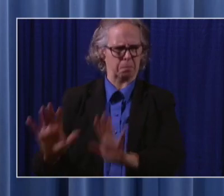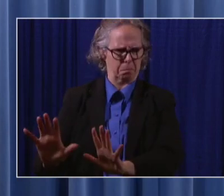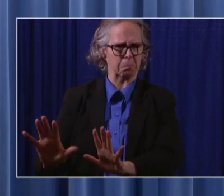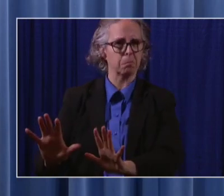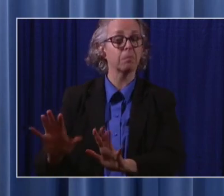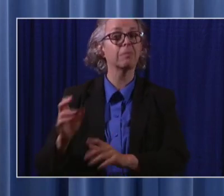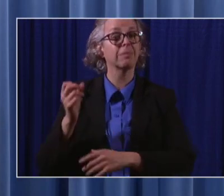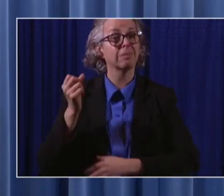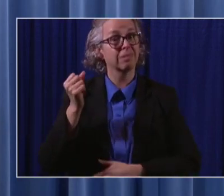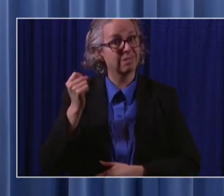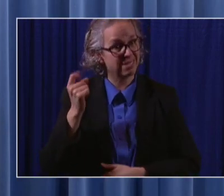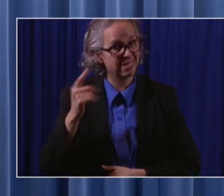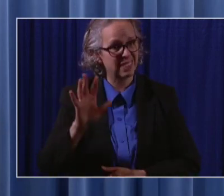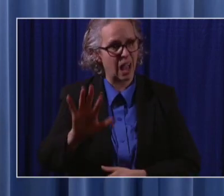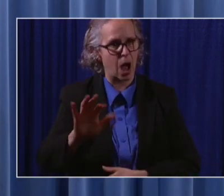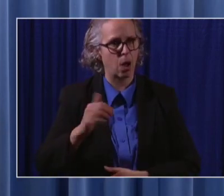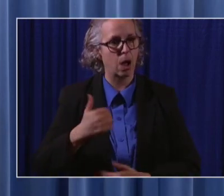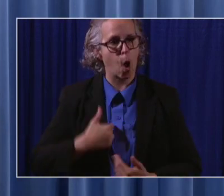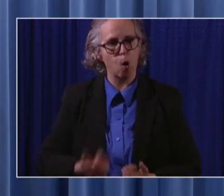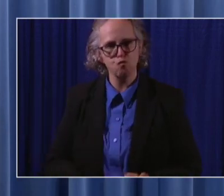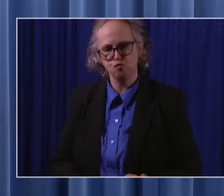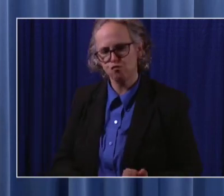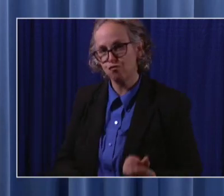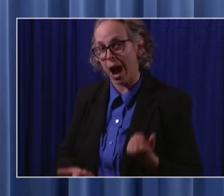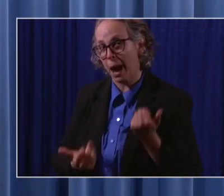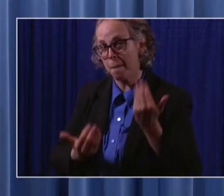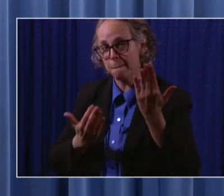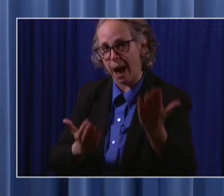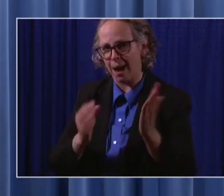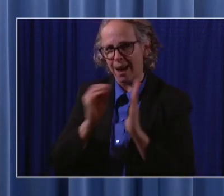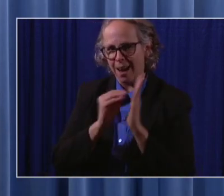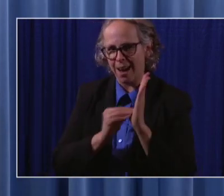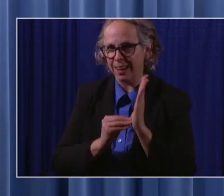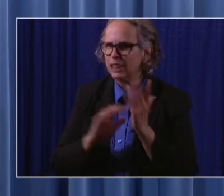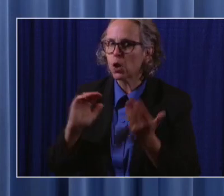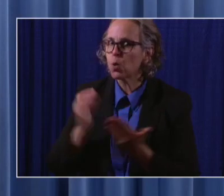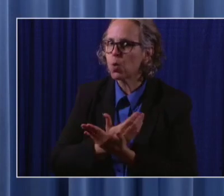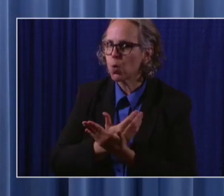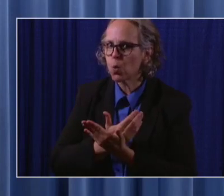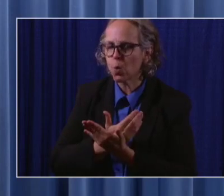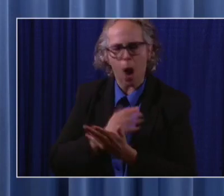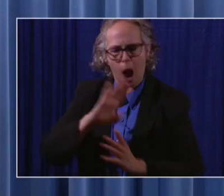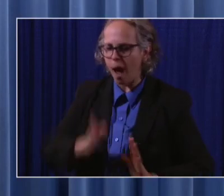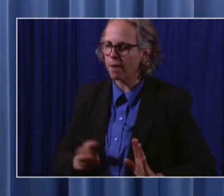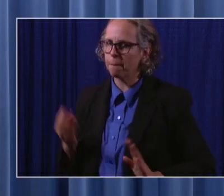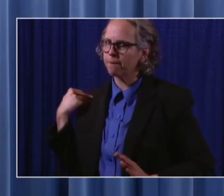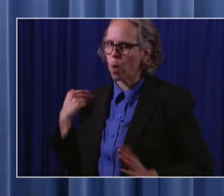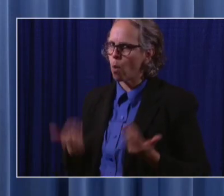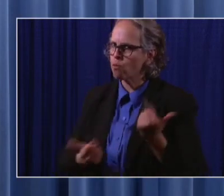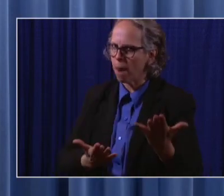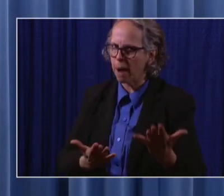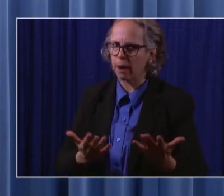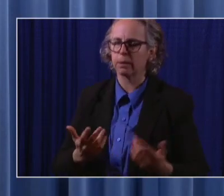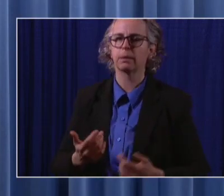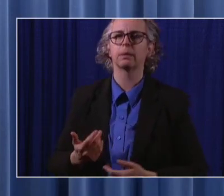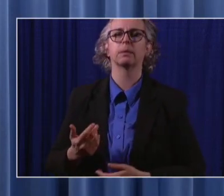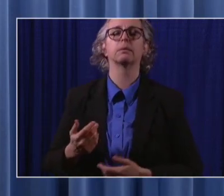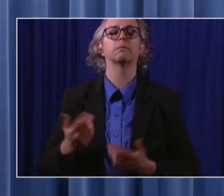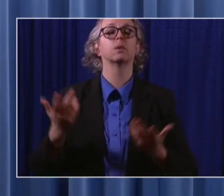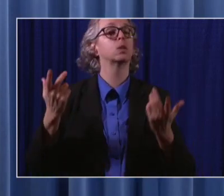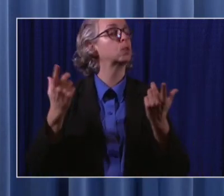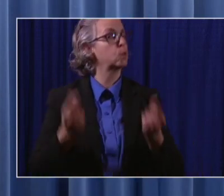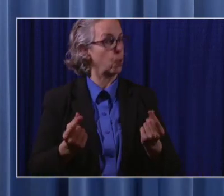the recommendations because these are new. They're certainly new in one place, and we would just ask everyone